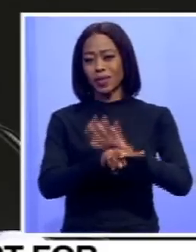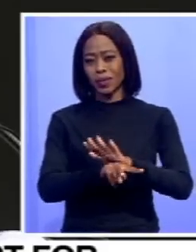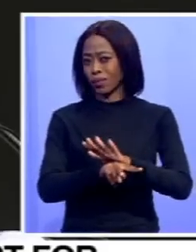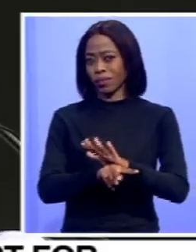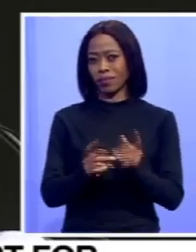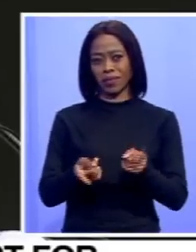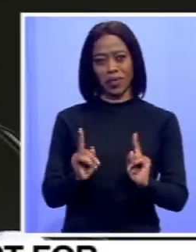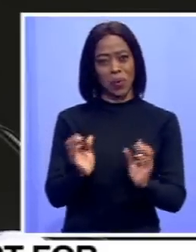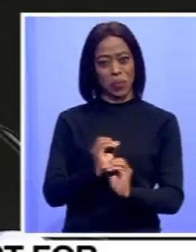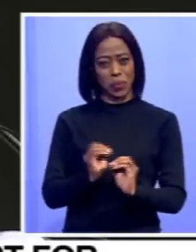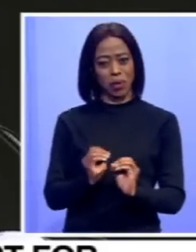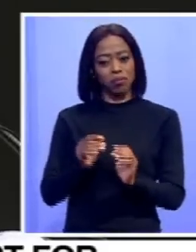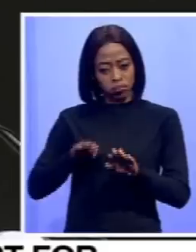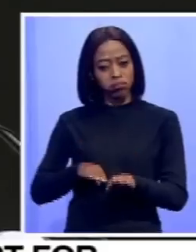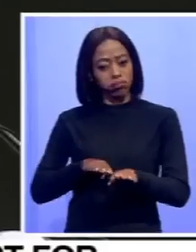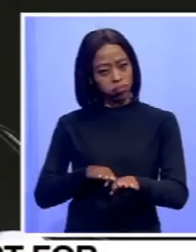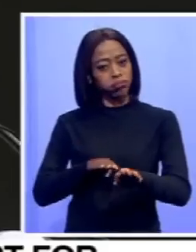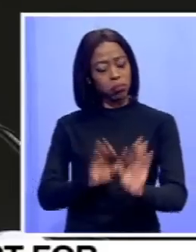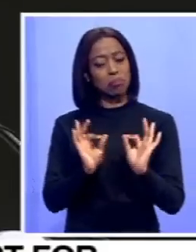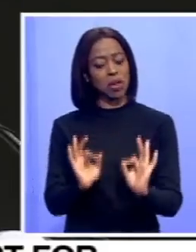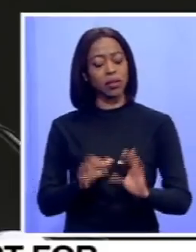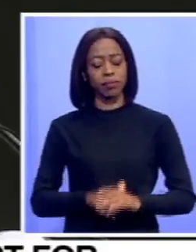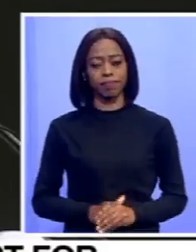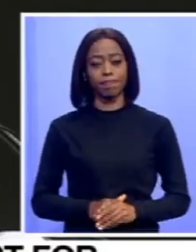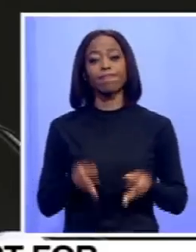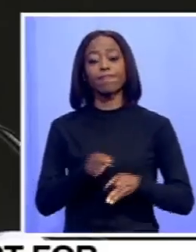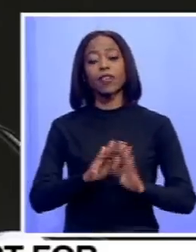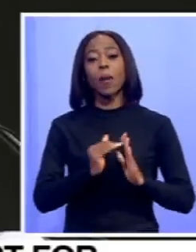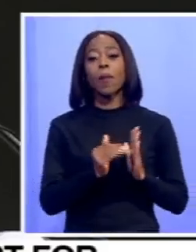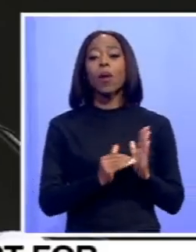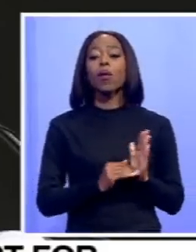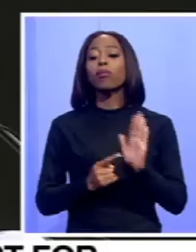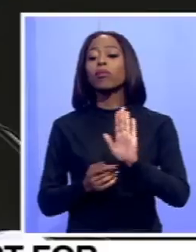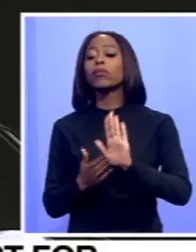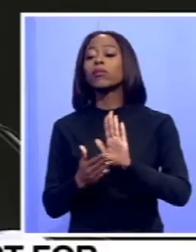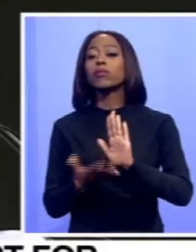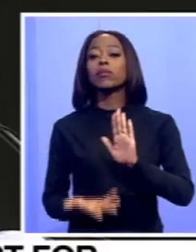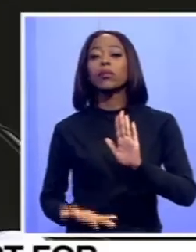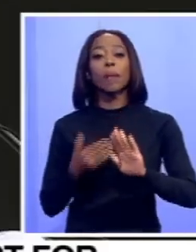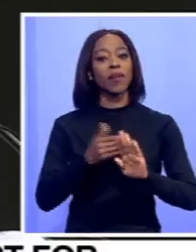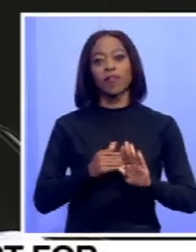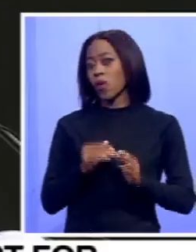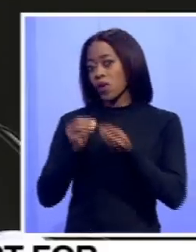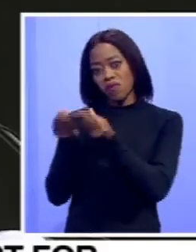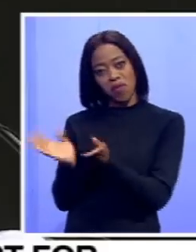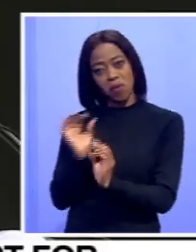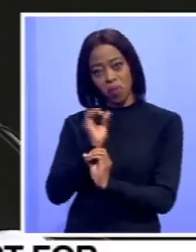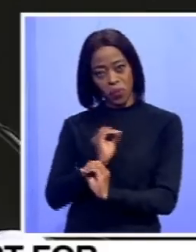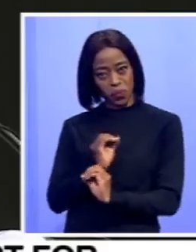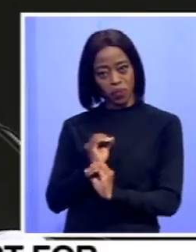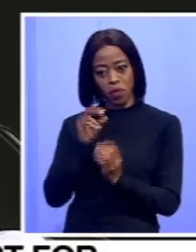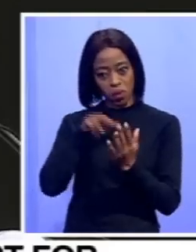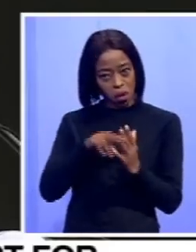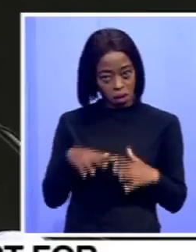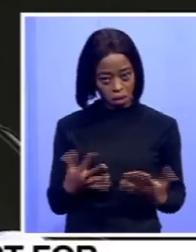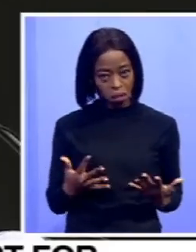view. It was orderly. Sub 3. The funeral program which was then shown to him had not previously been shared with him. This was subsequently